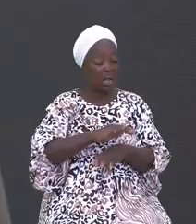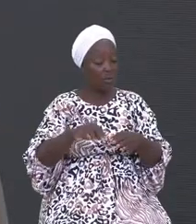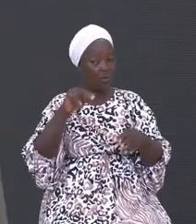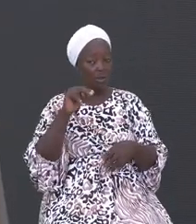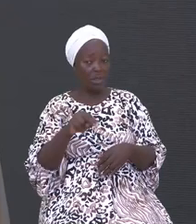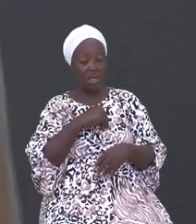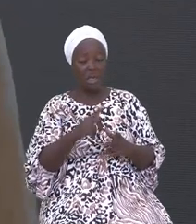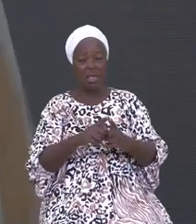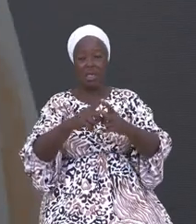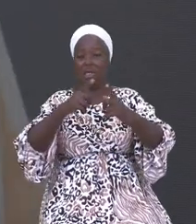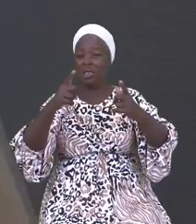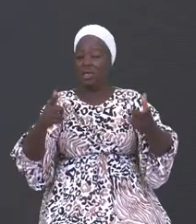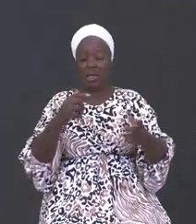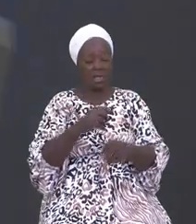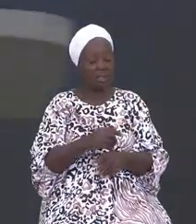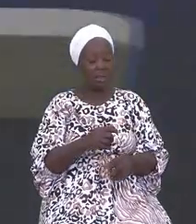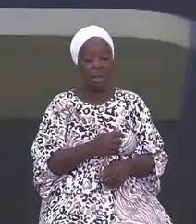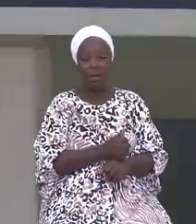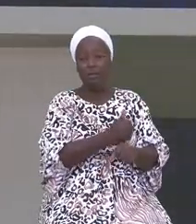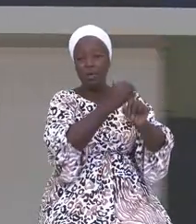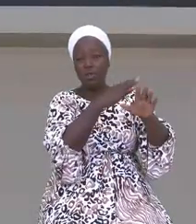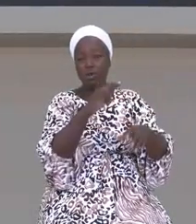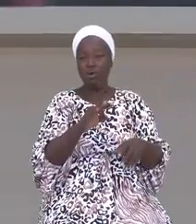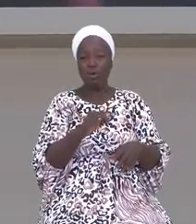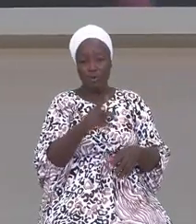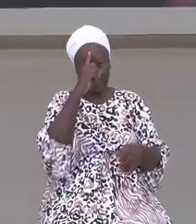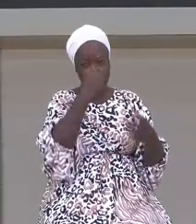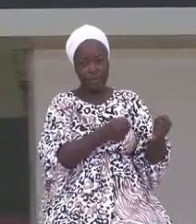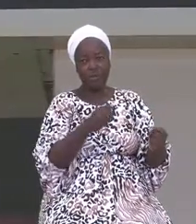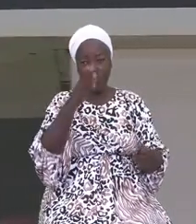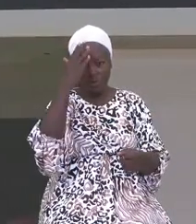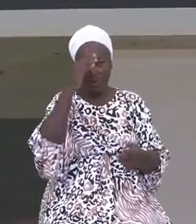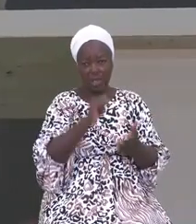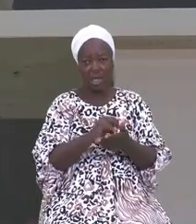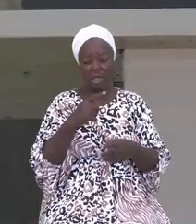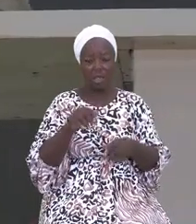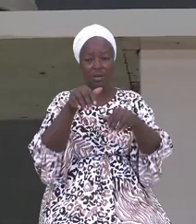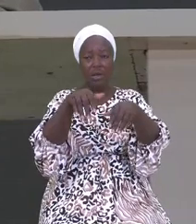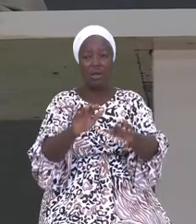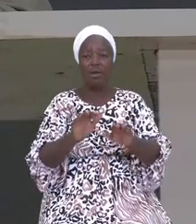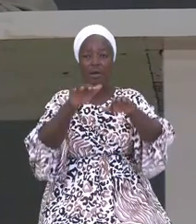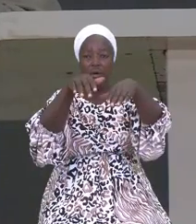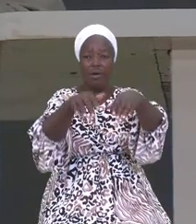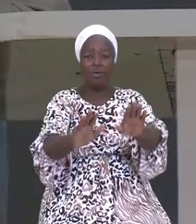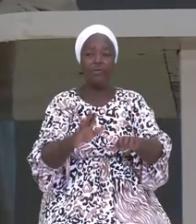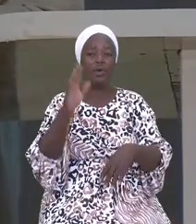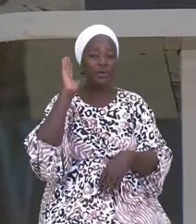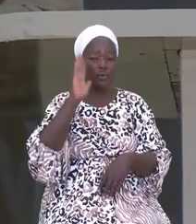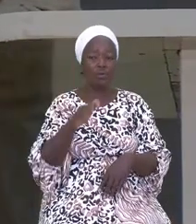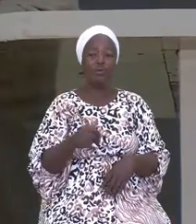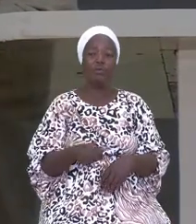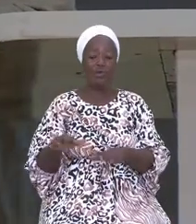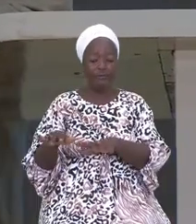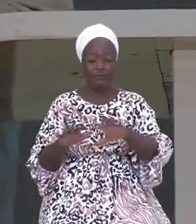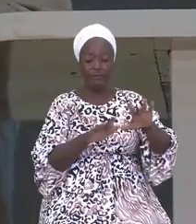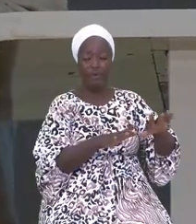a great mountain of faith, you know, that the river will flow, and if I